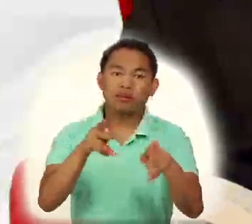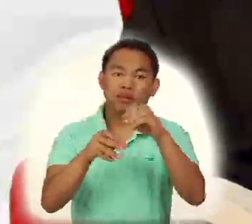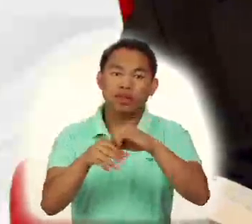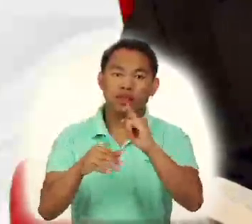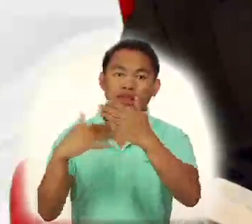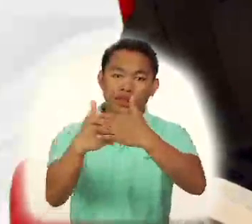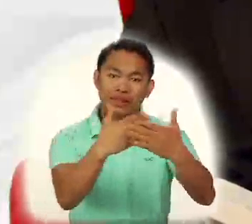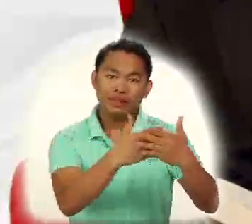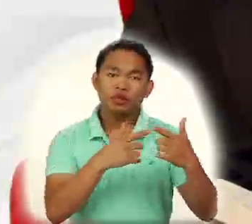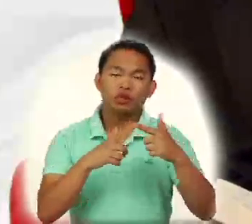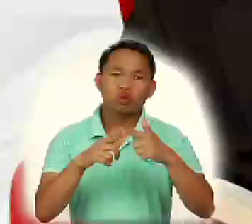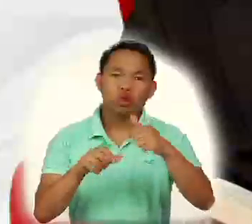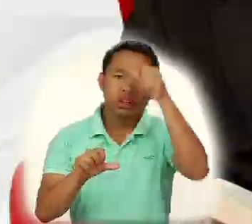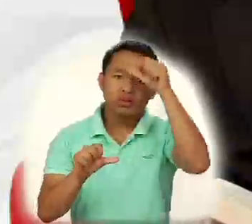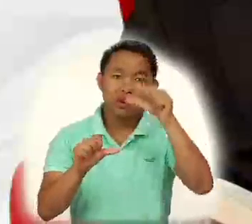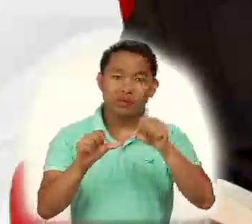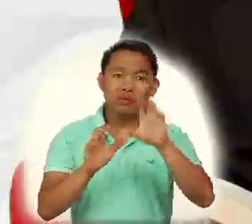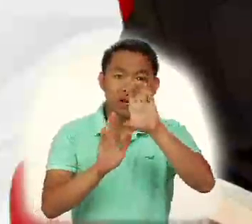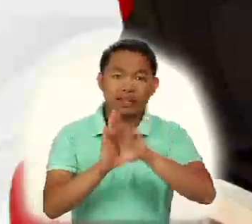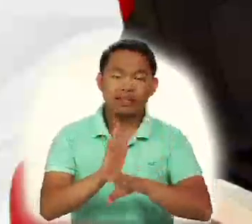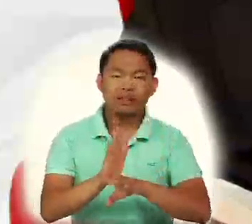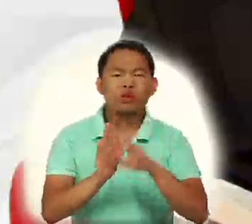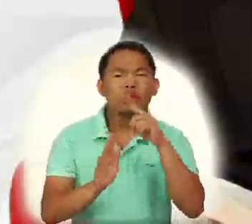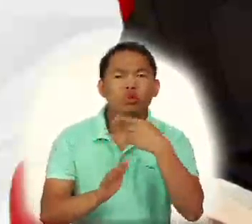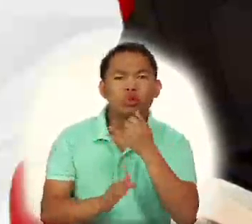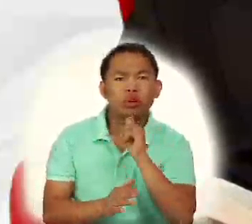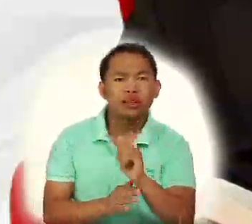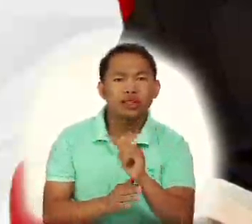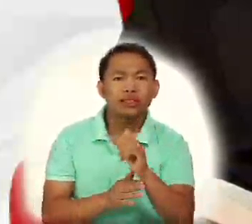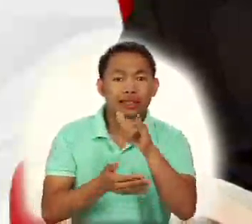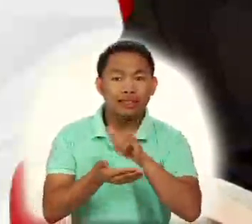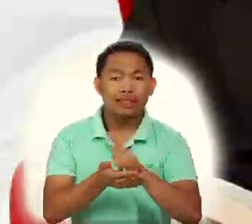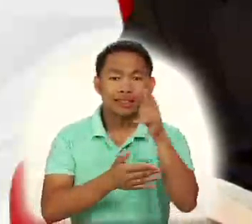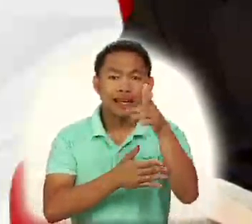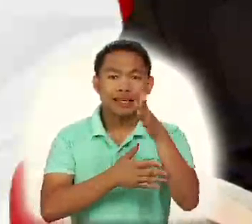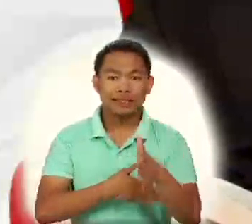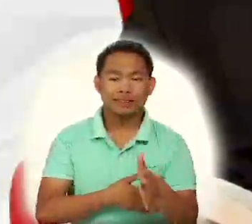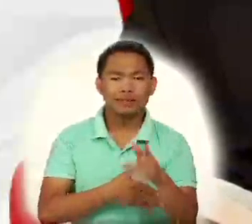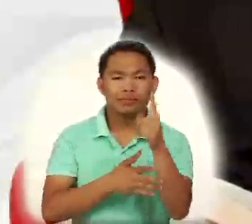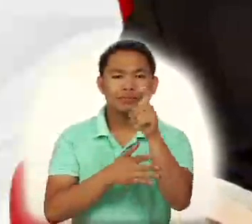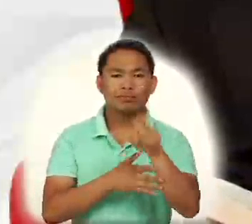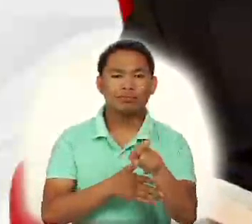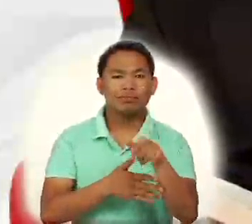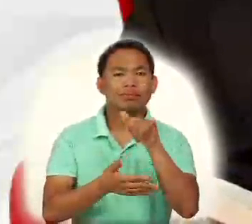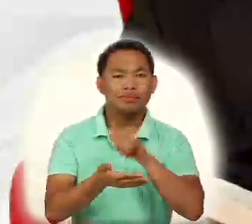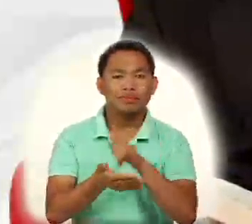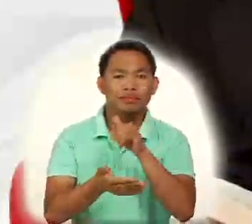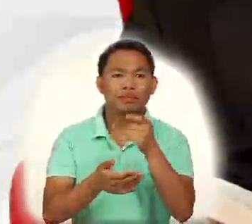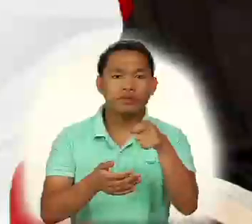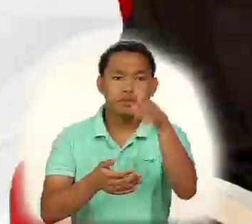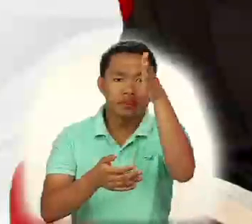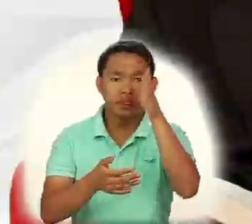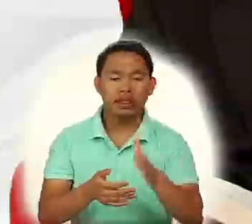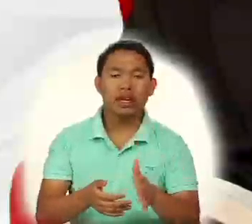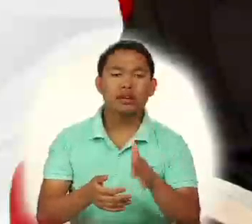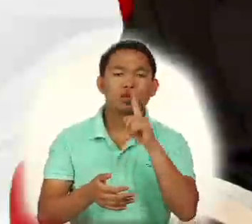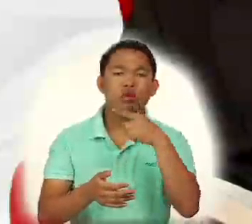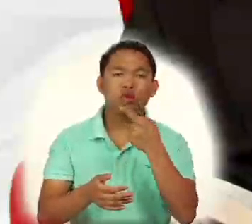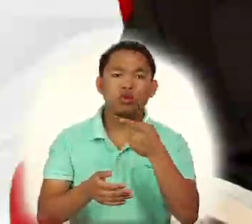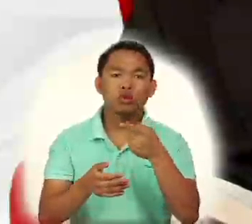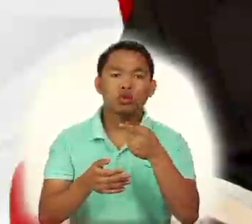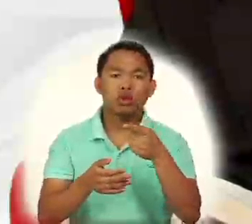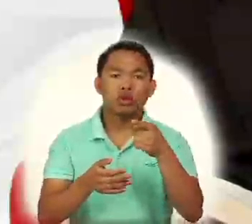a remembrance. Who is this God? This is the God who has